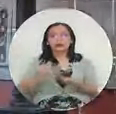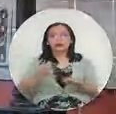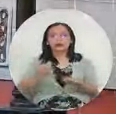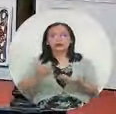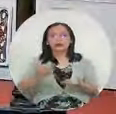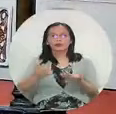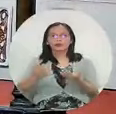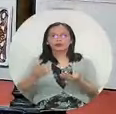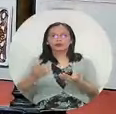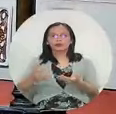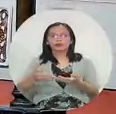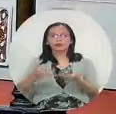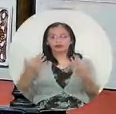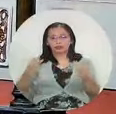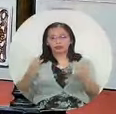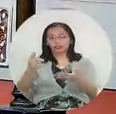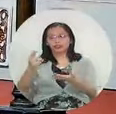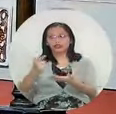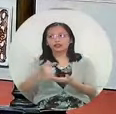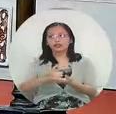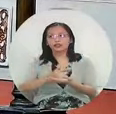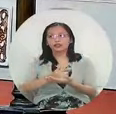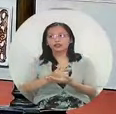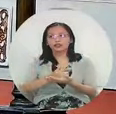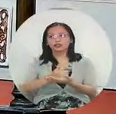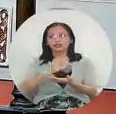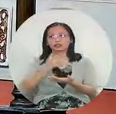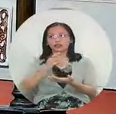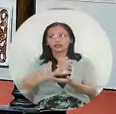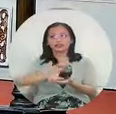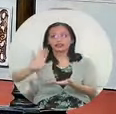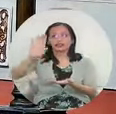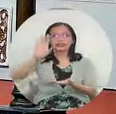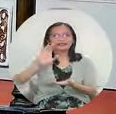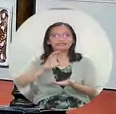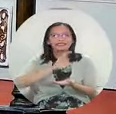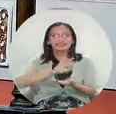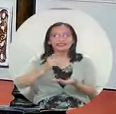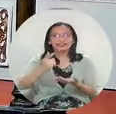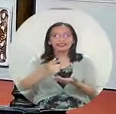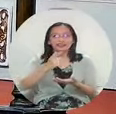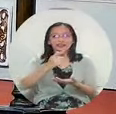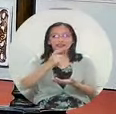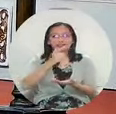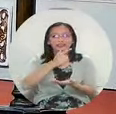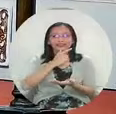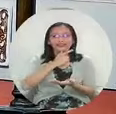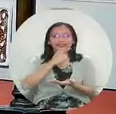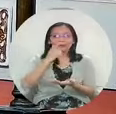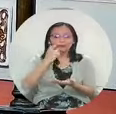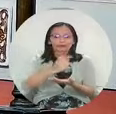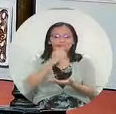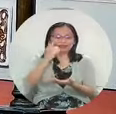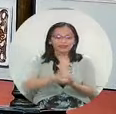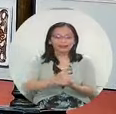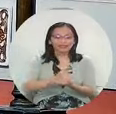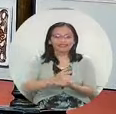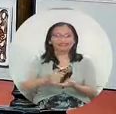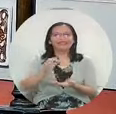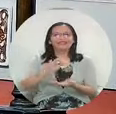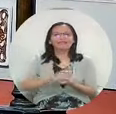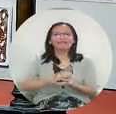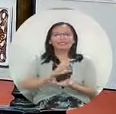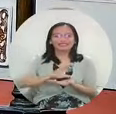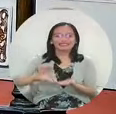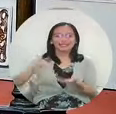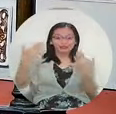don't be proud. And by the way, your education cannot help the ministry. I remember Dr.